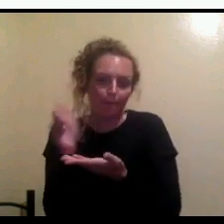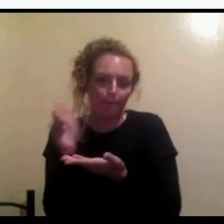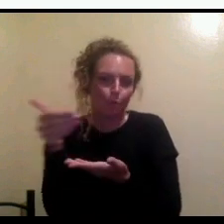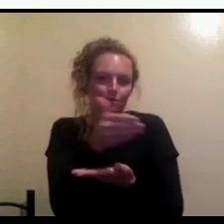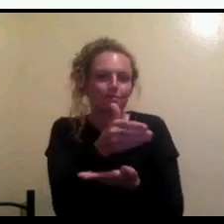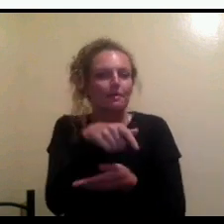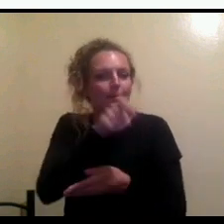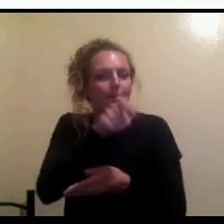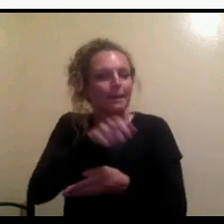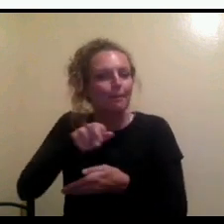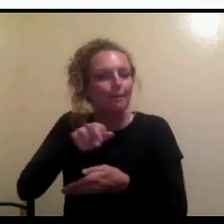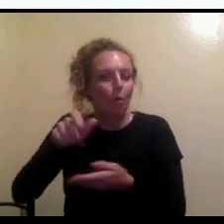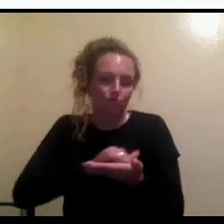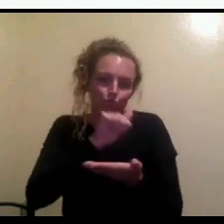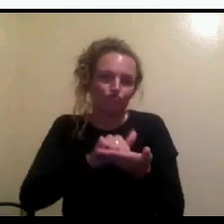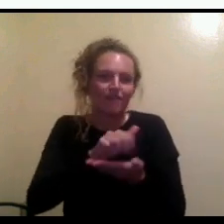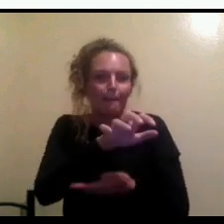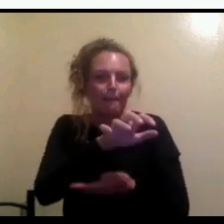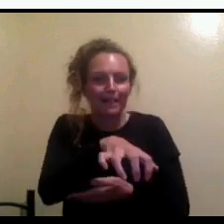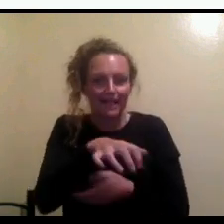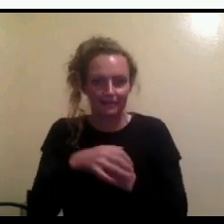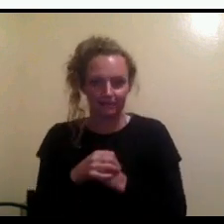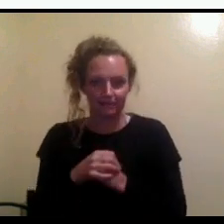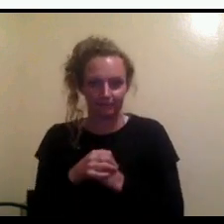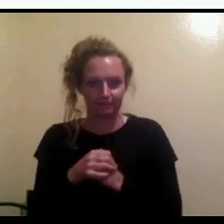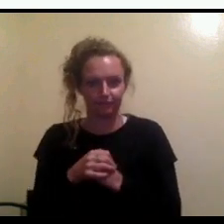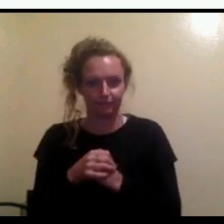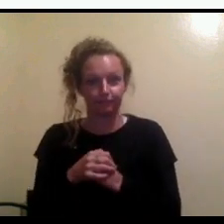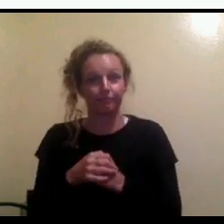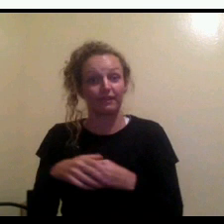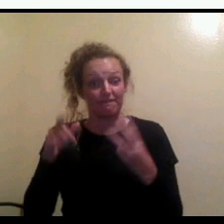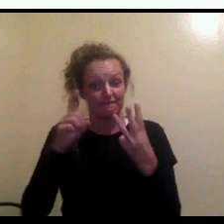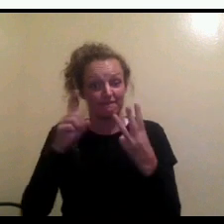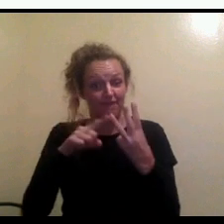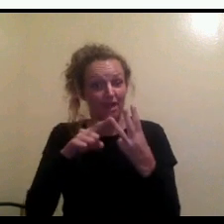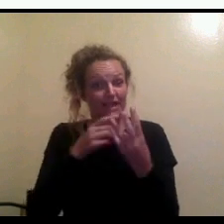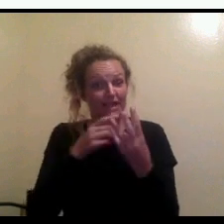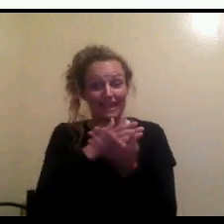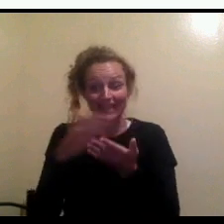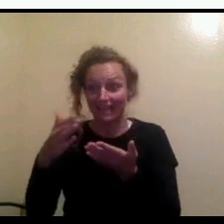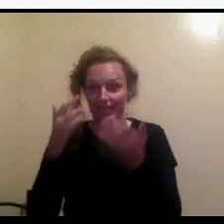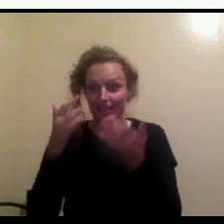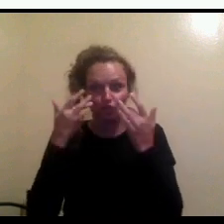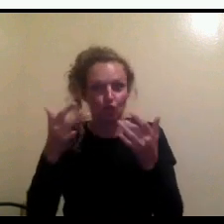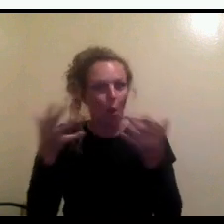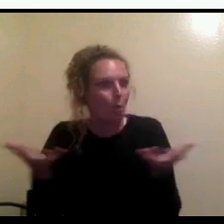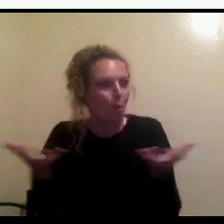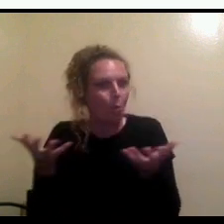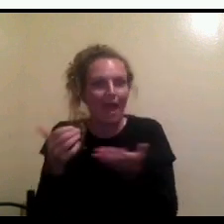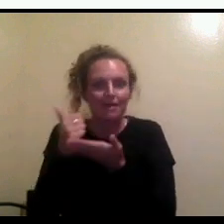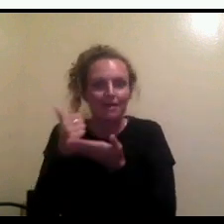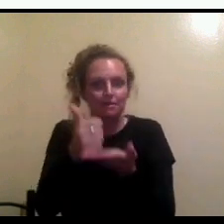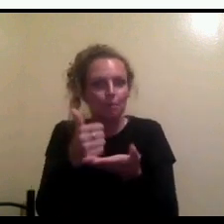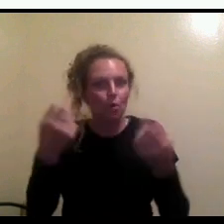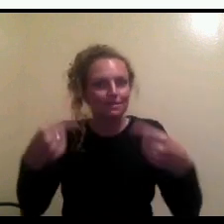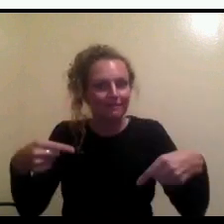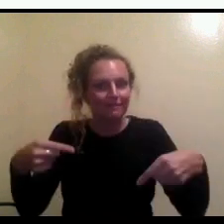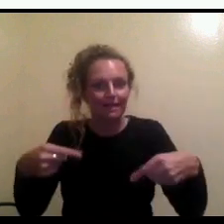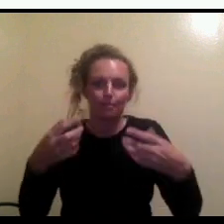need. And finally, clearly signpost where support is available on setting up things and